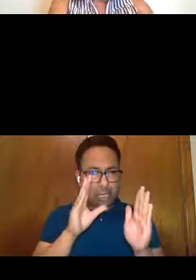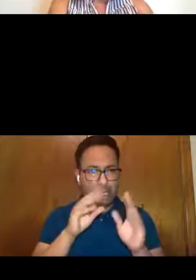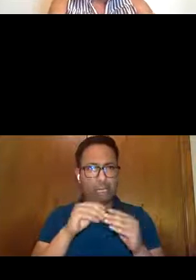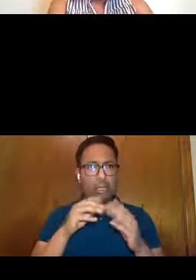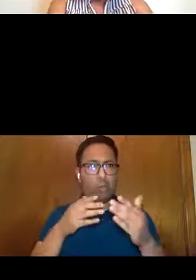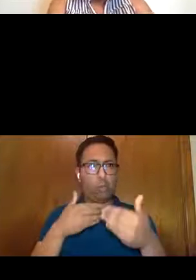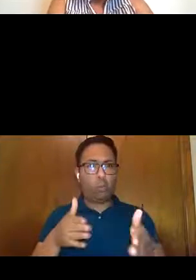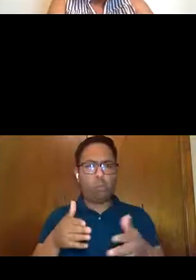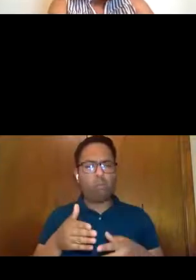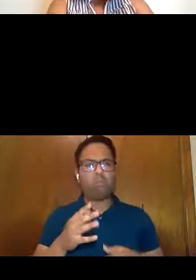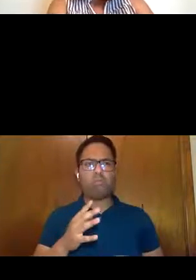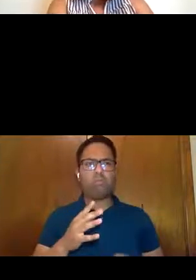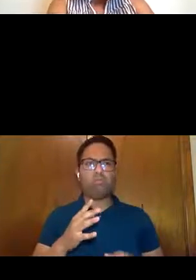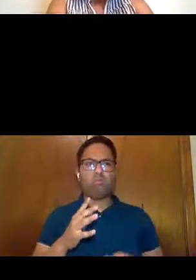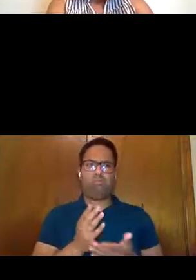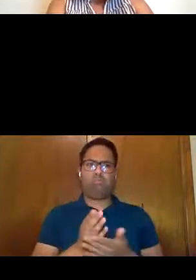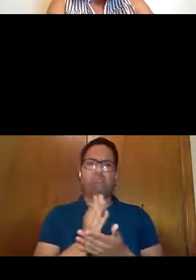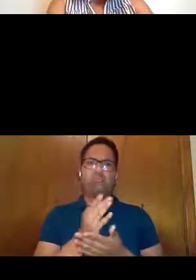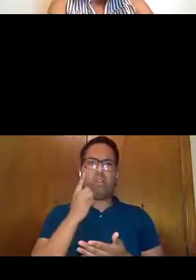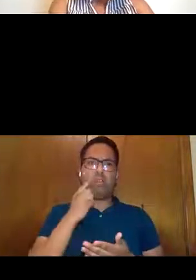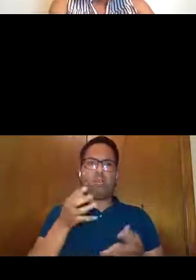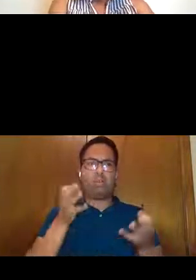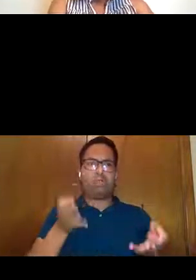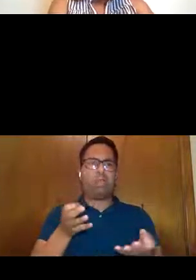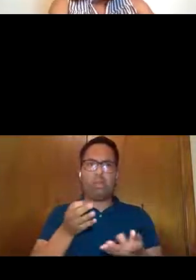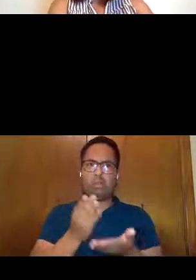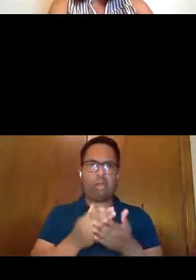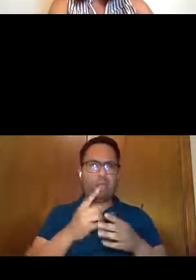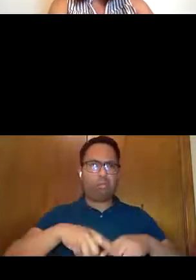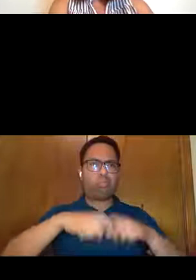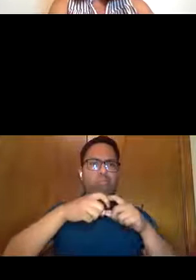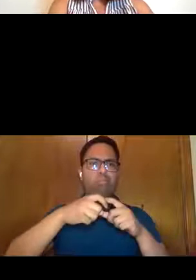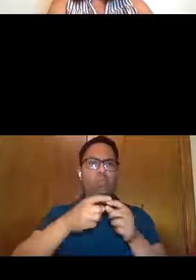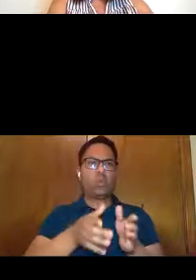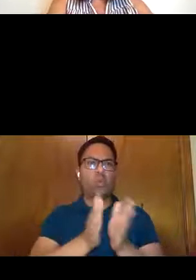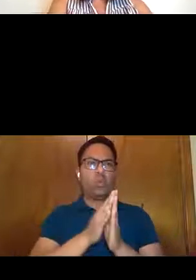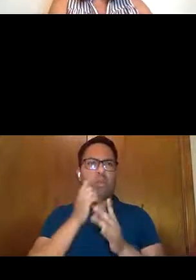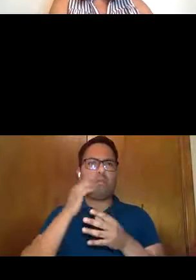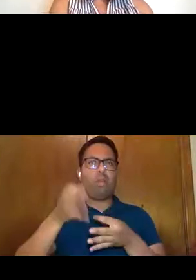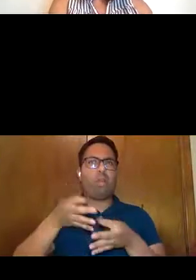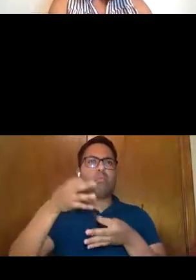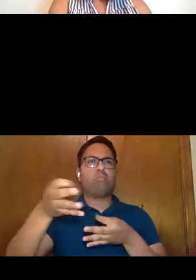It's okay to stop a visit and request that it be rescheduled.